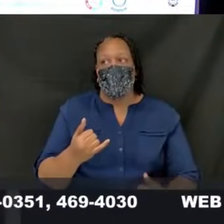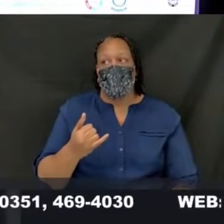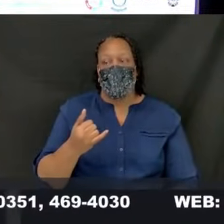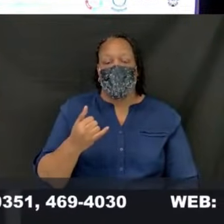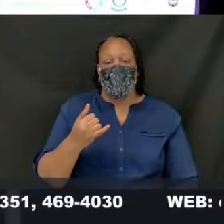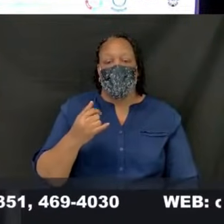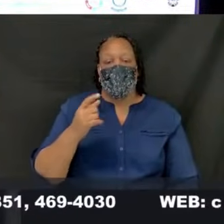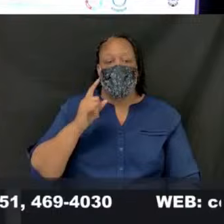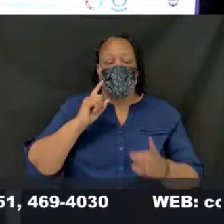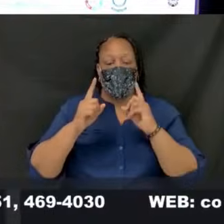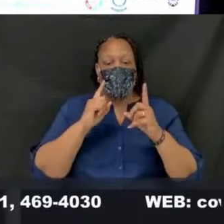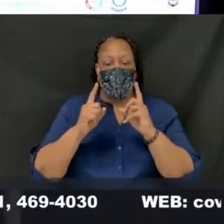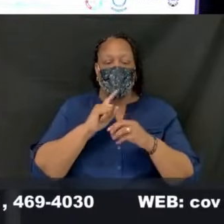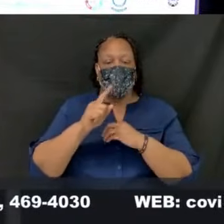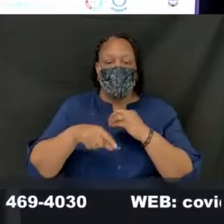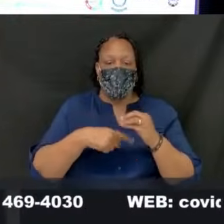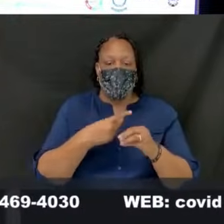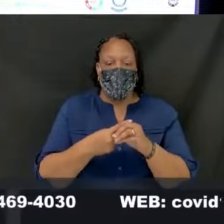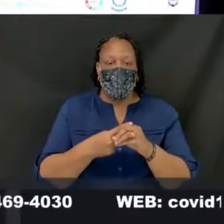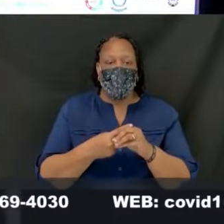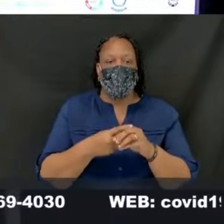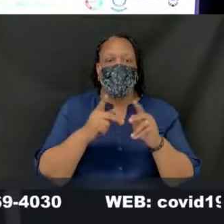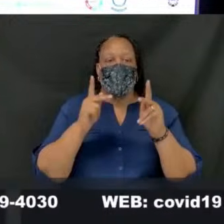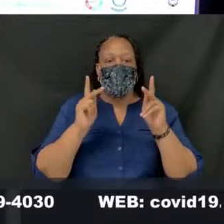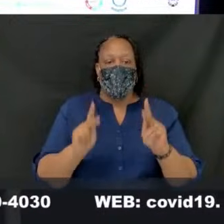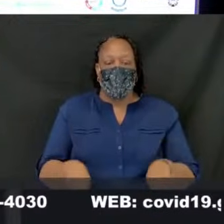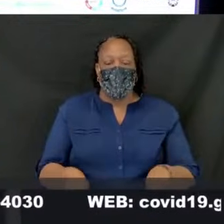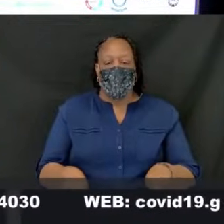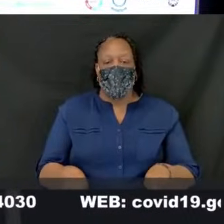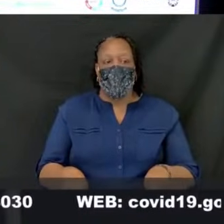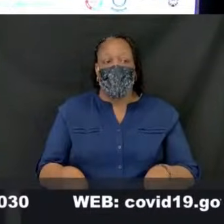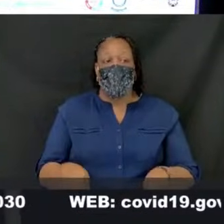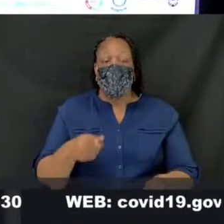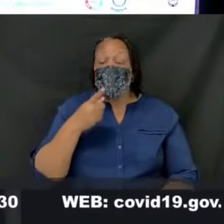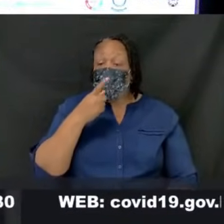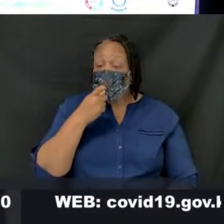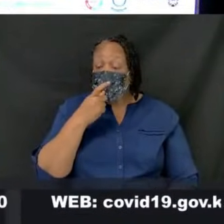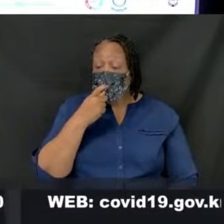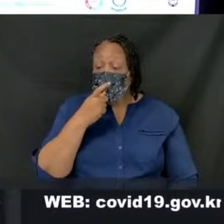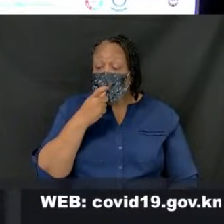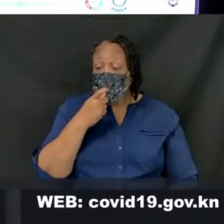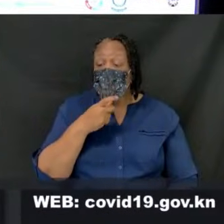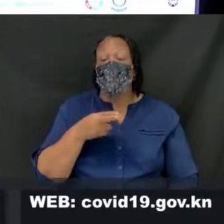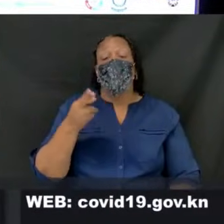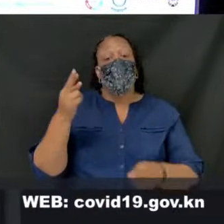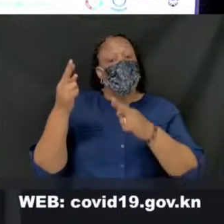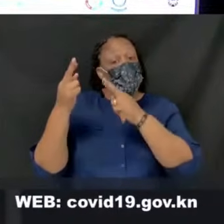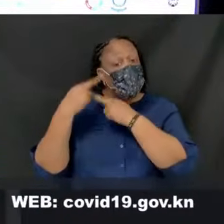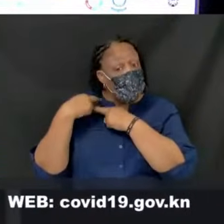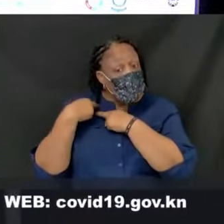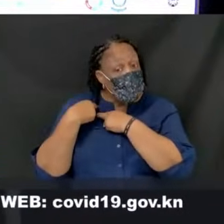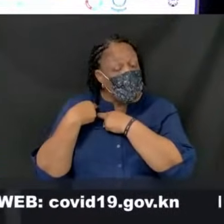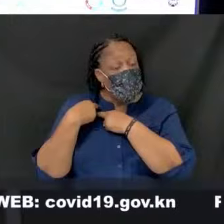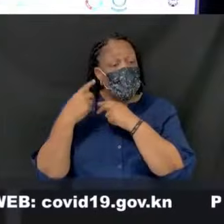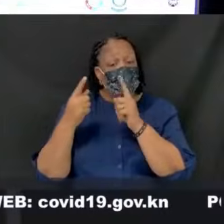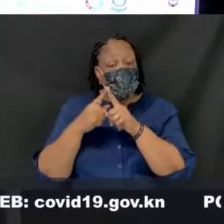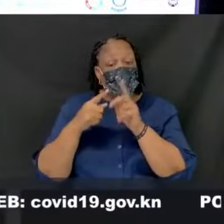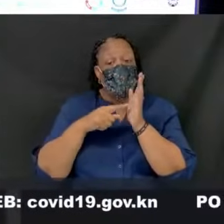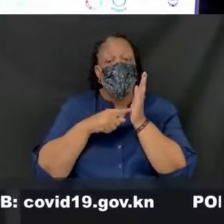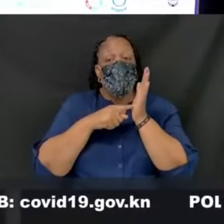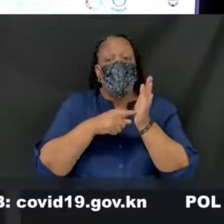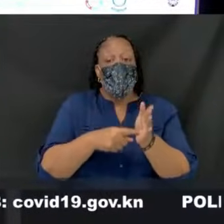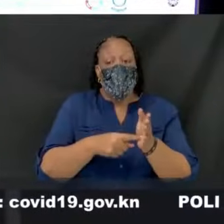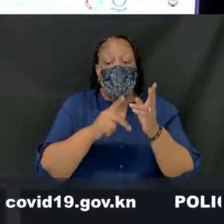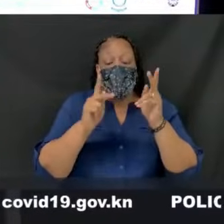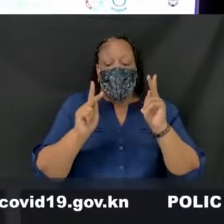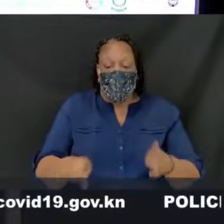and ethical responsibility that people have to each other, to their communities, to